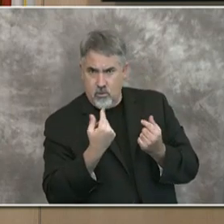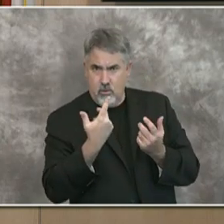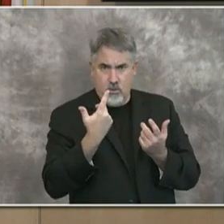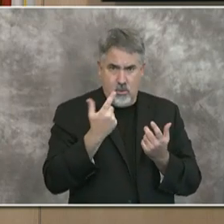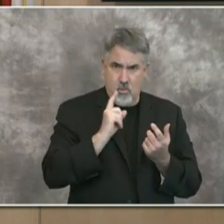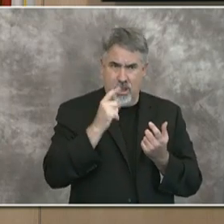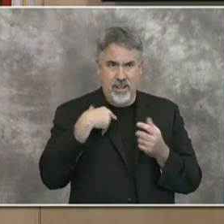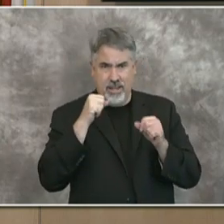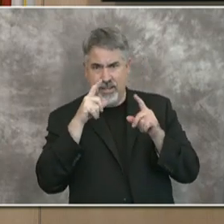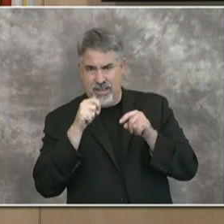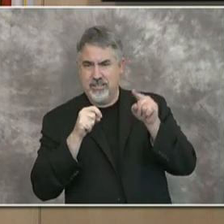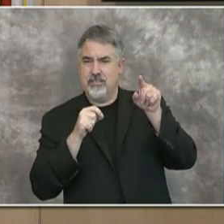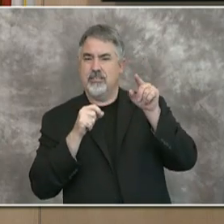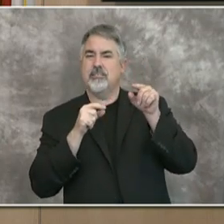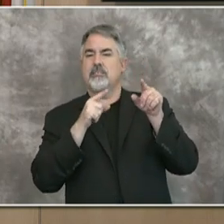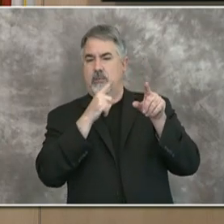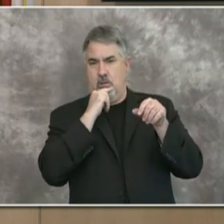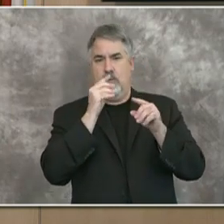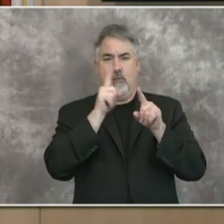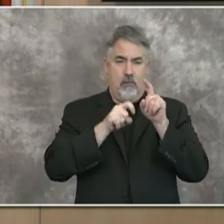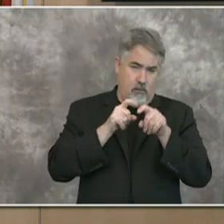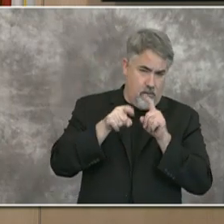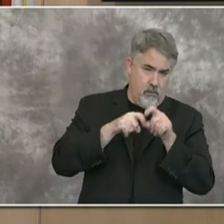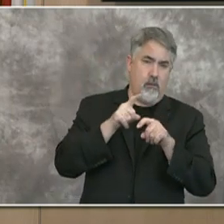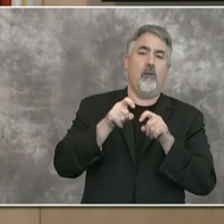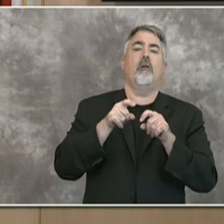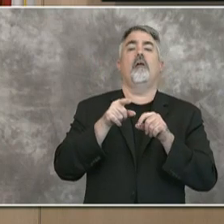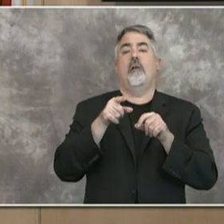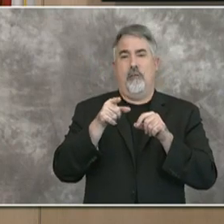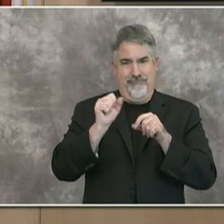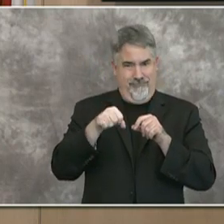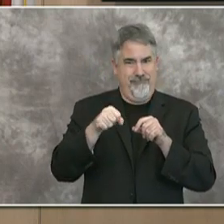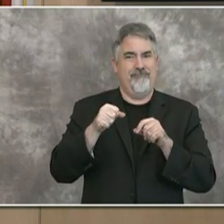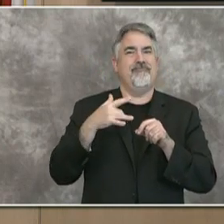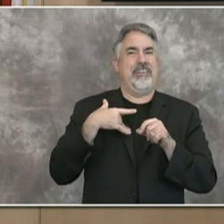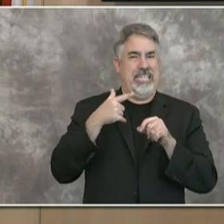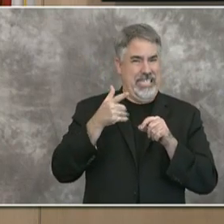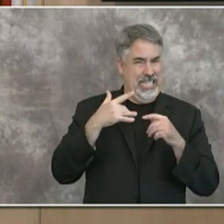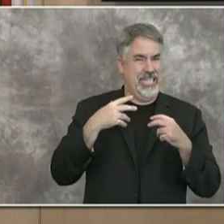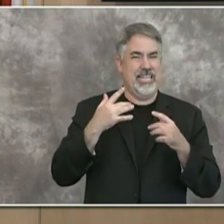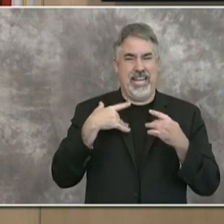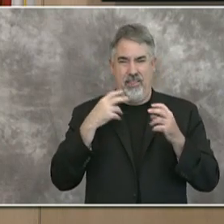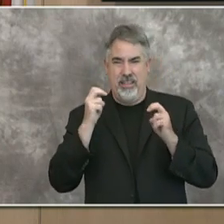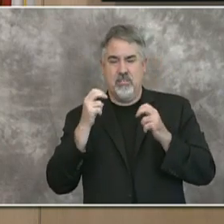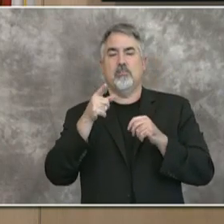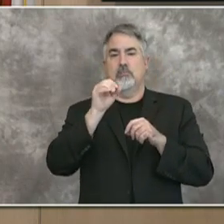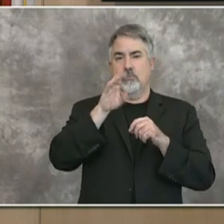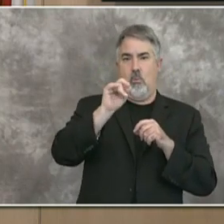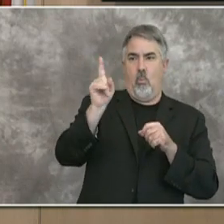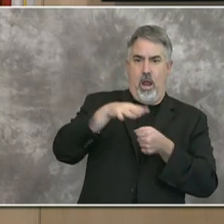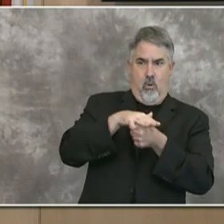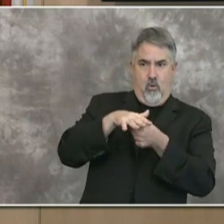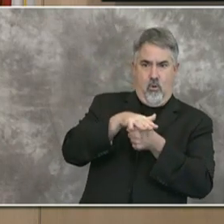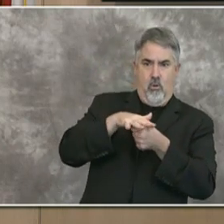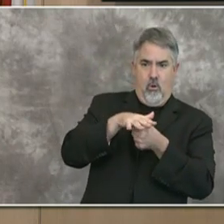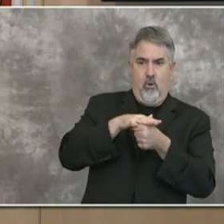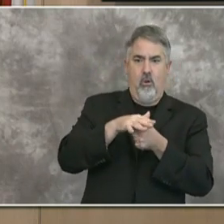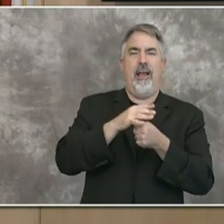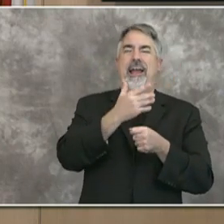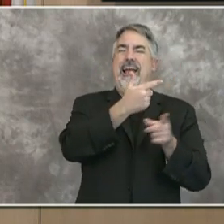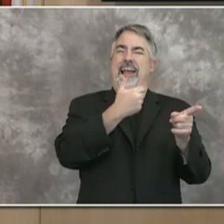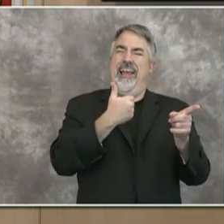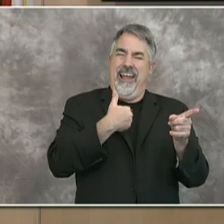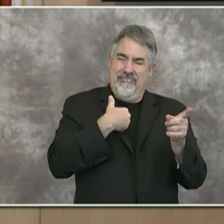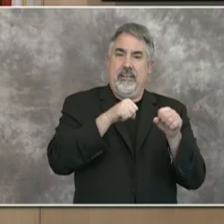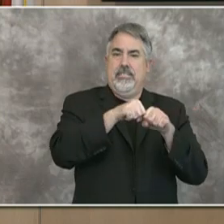about testing. They can schedule it for you. Our healthcare providers do a significant number of the regional testing, and they have the systems and protocols in place